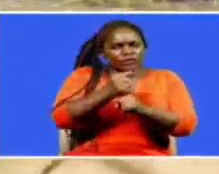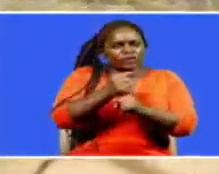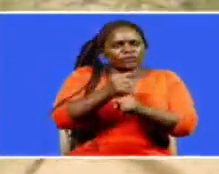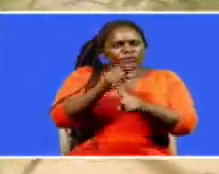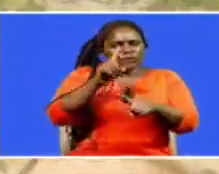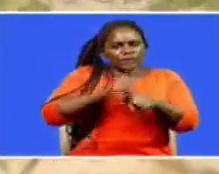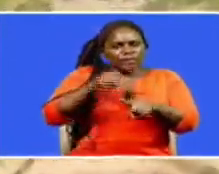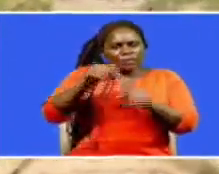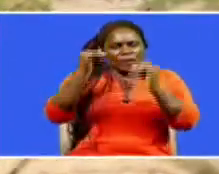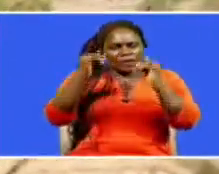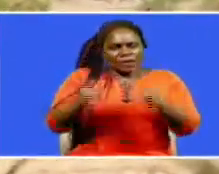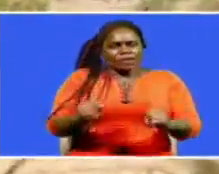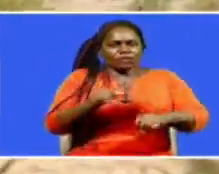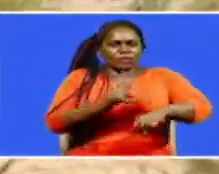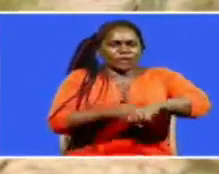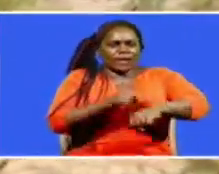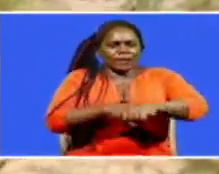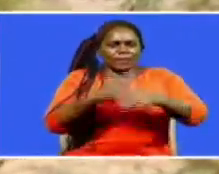era.